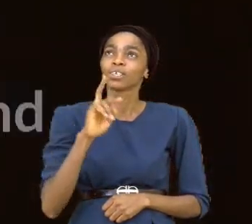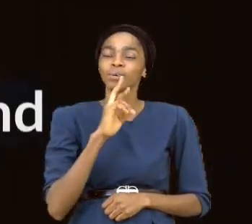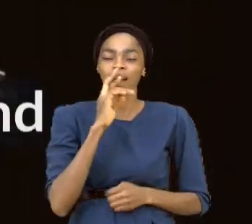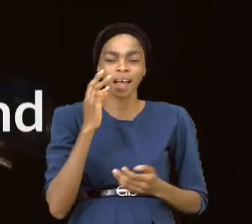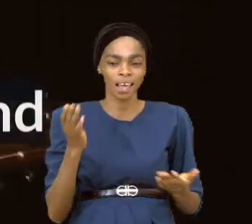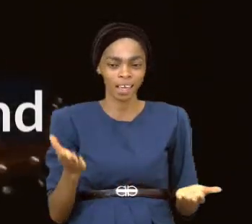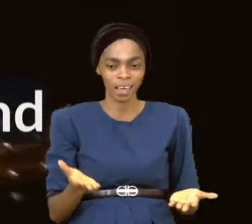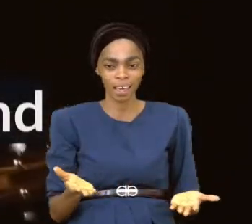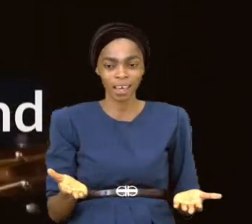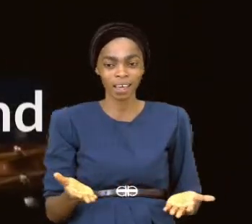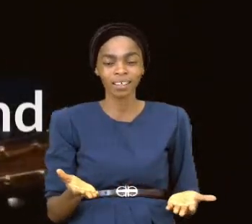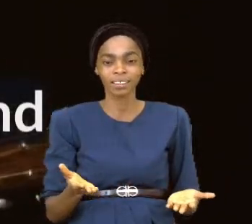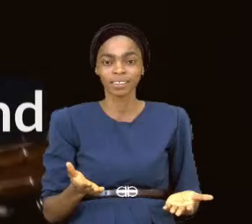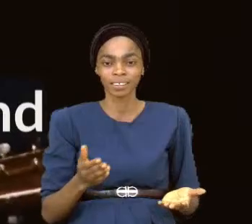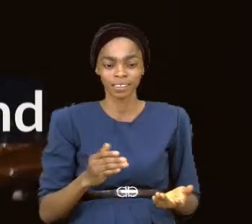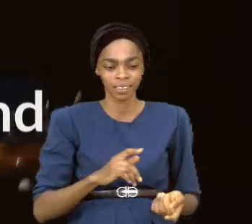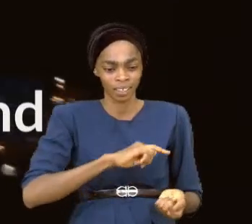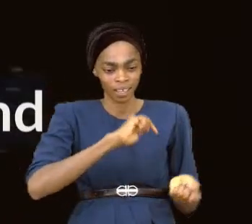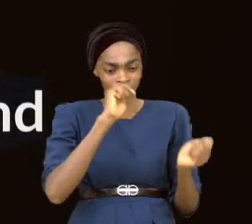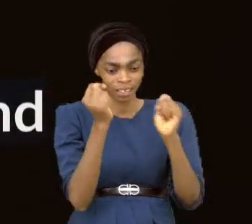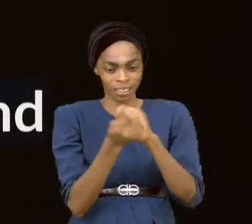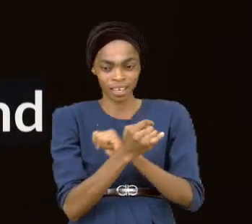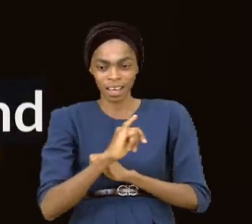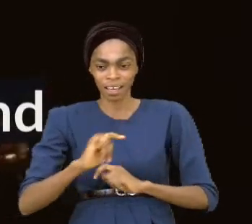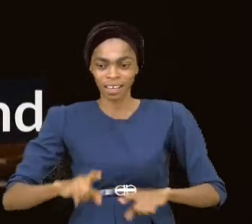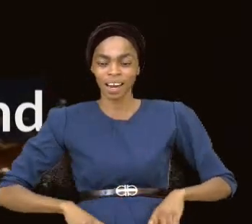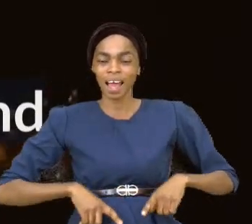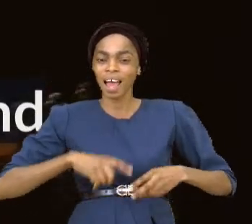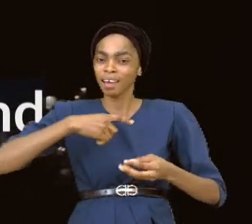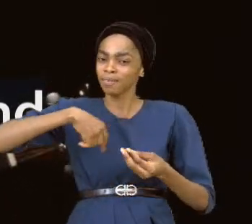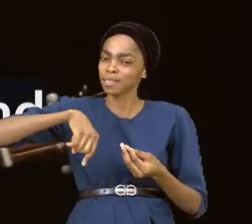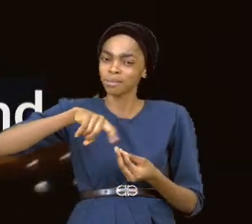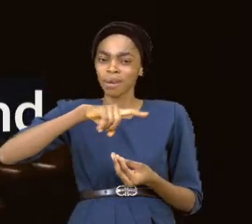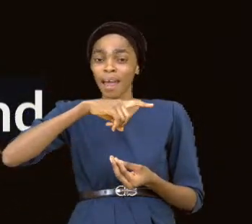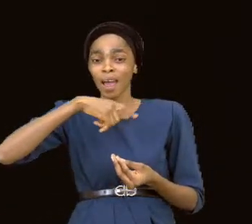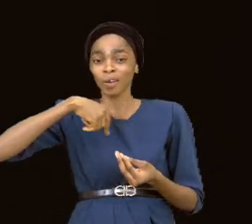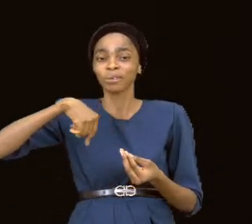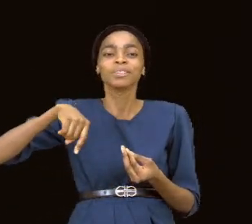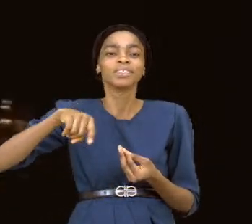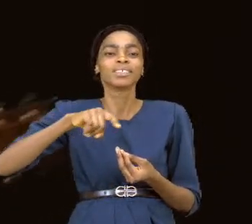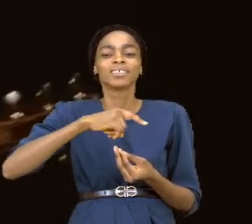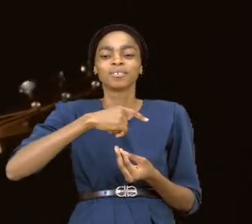you. You are here. Yes, you're turning lives